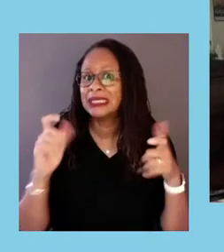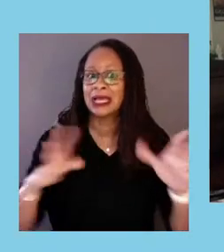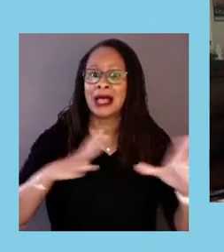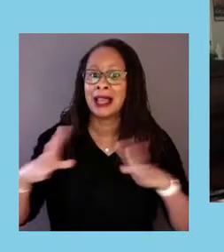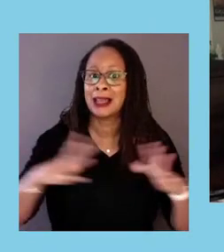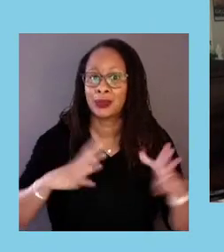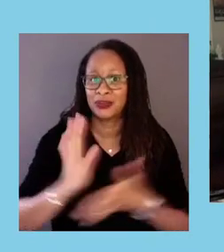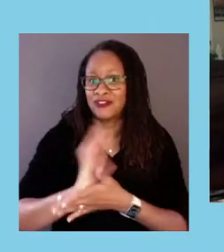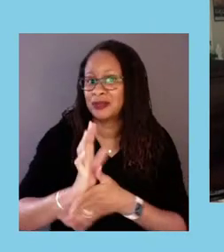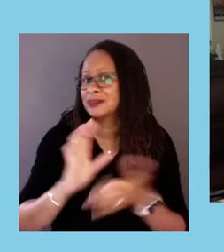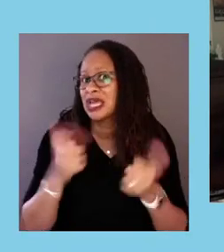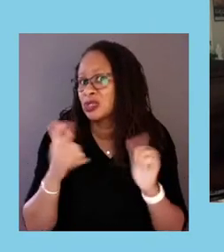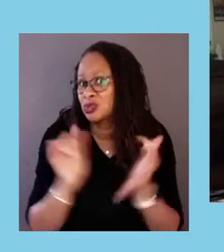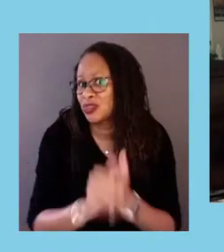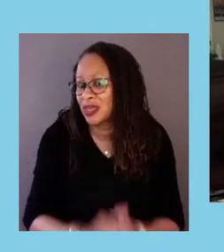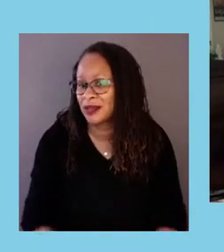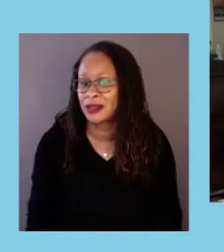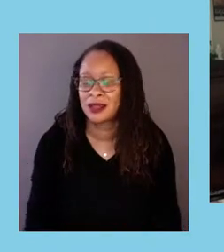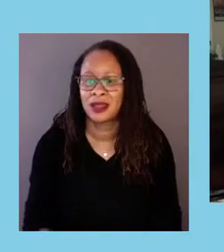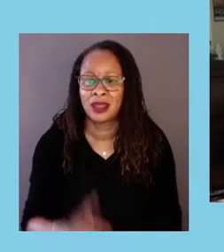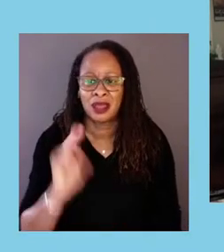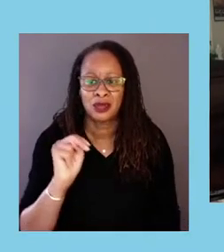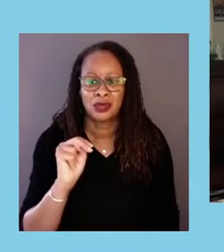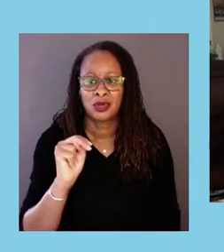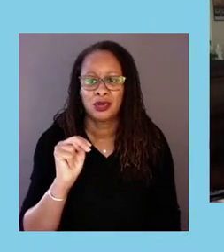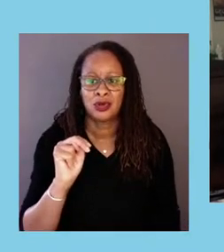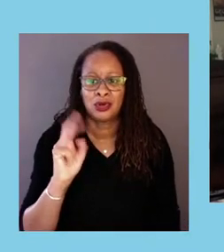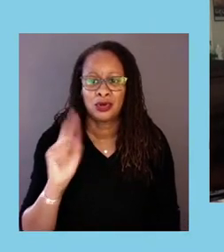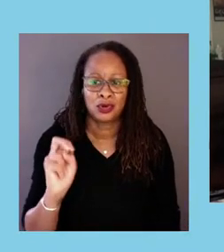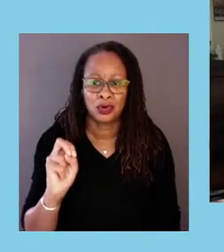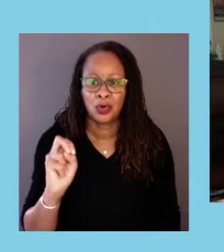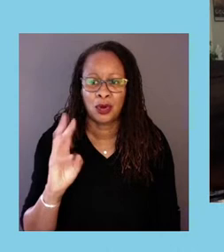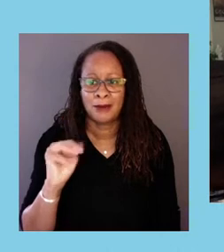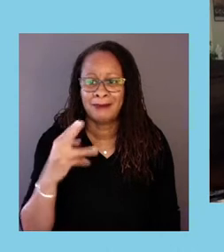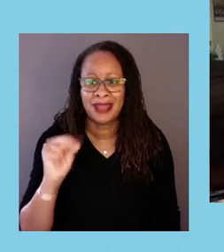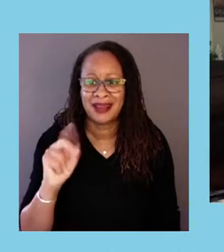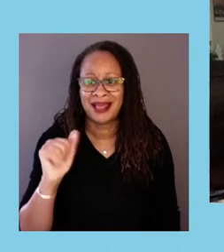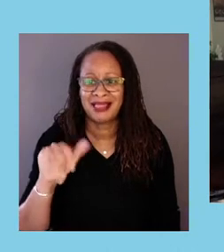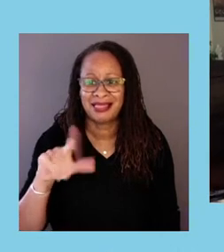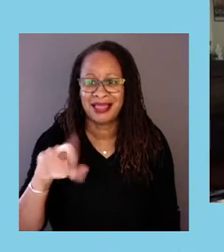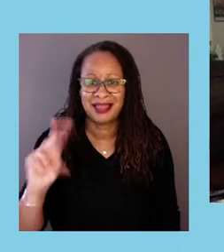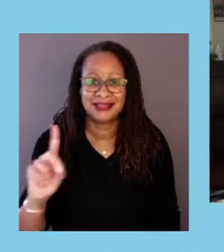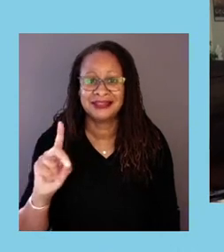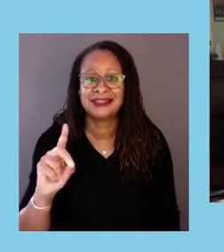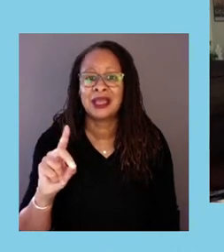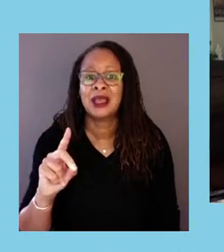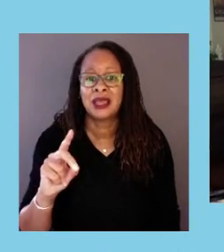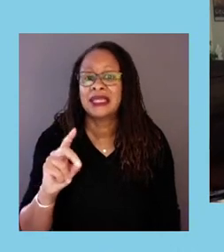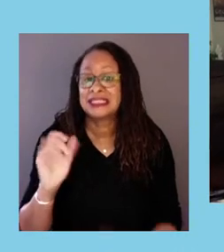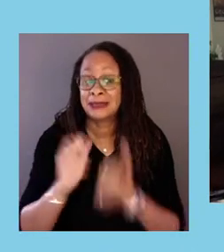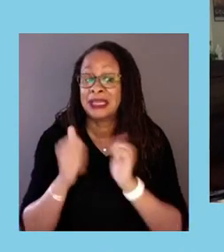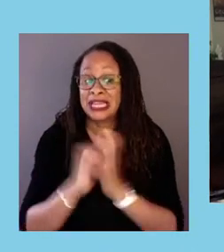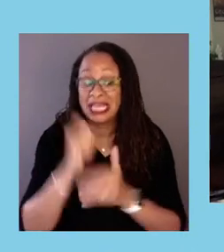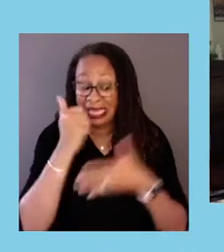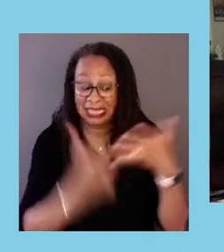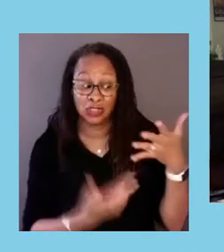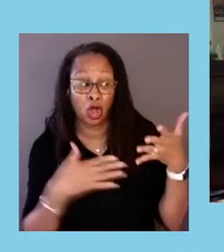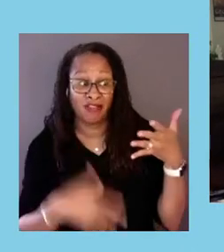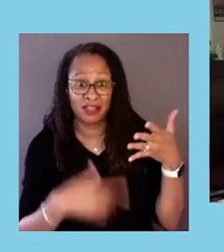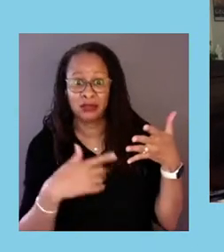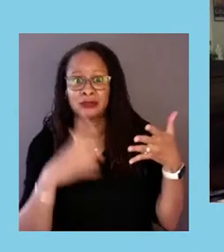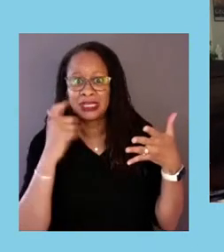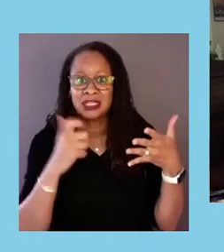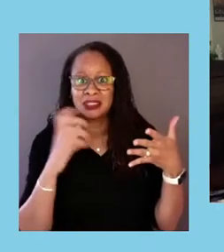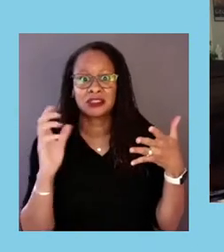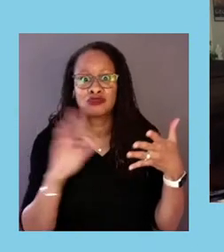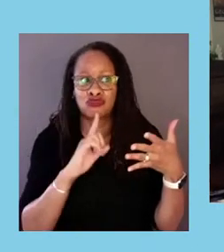question. Well, Nomadland is competing against all those because it's such a well-crafted film, right? So I guess craft will just